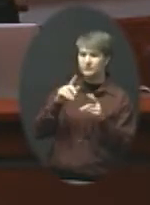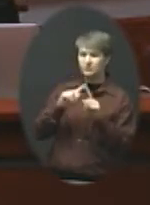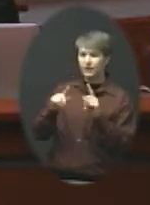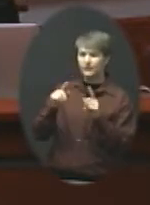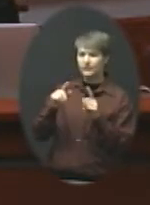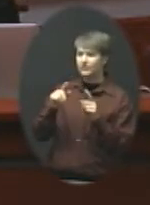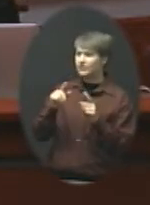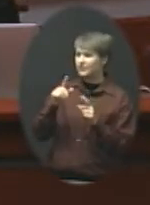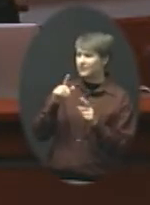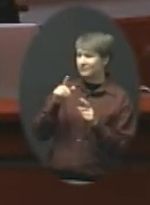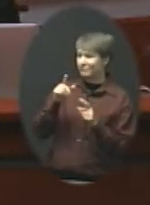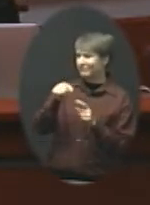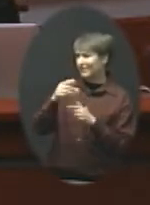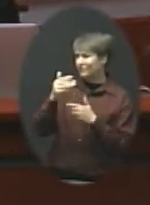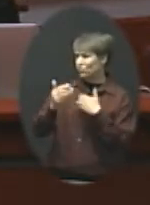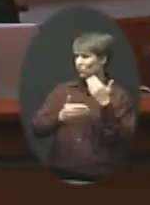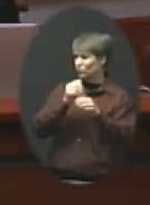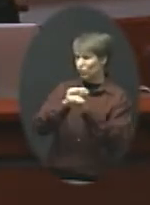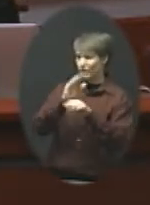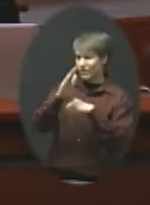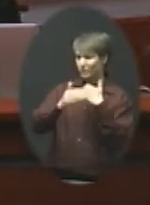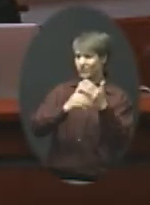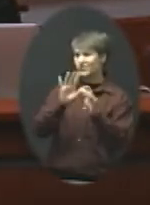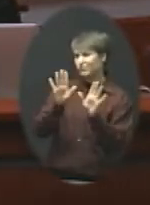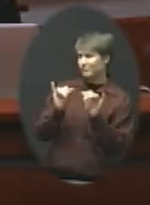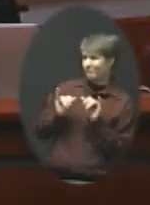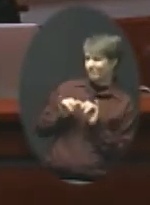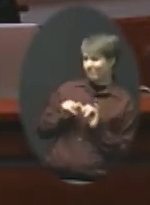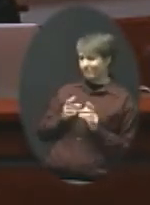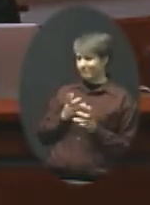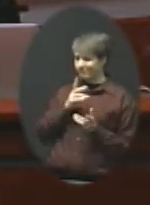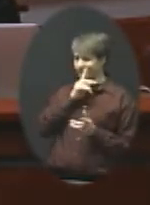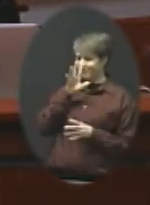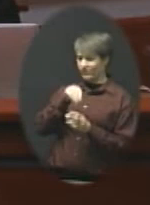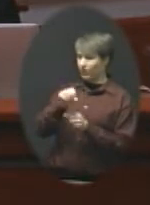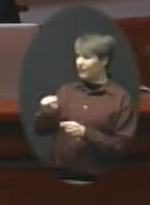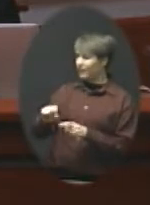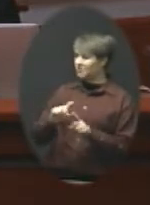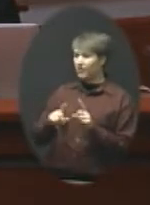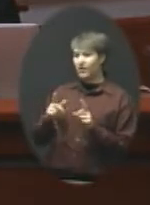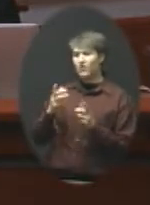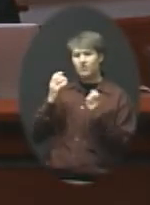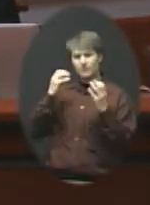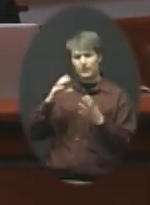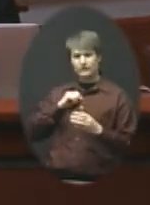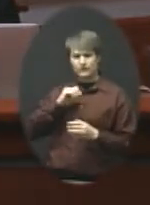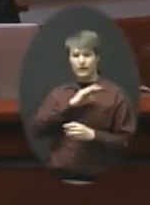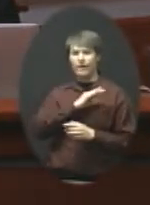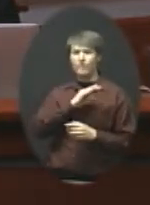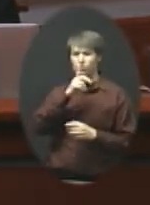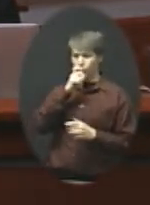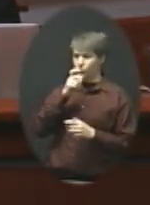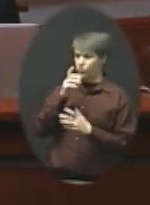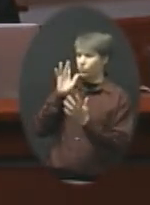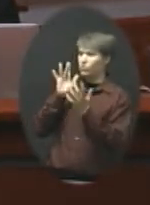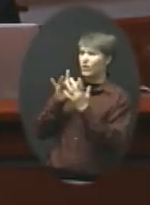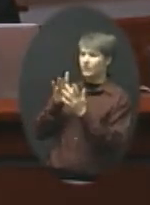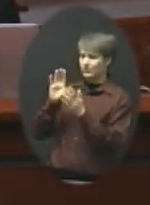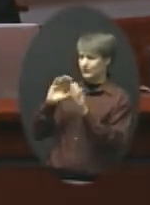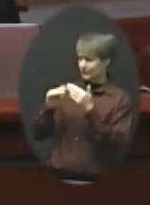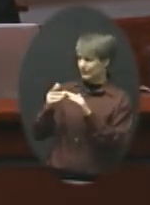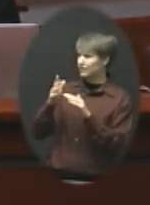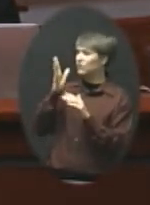their process, but their engineers are involved. But again, we have a number of staff members who are in contact with the city and will work through